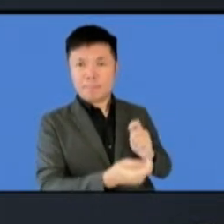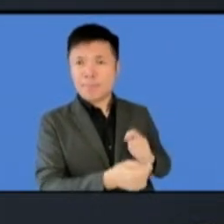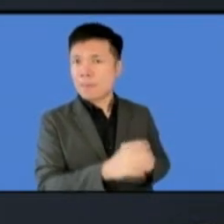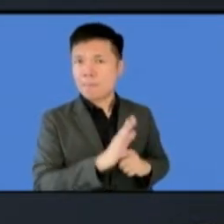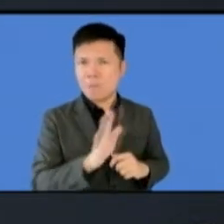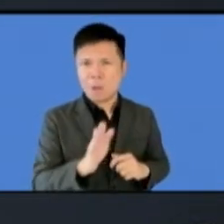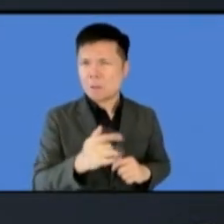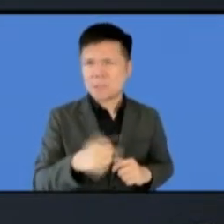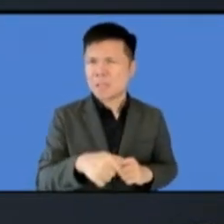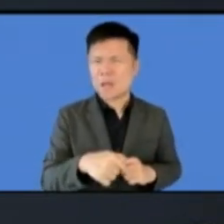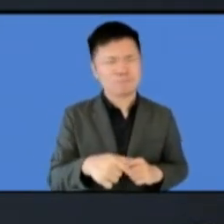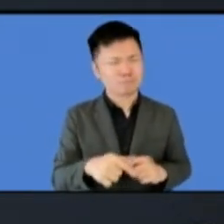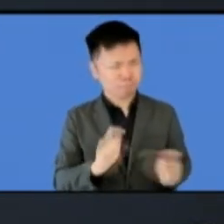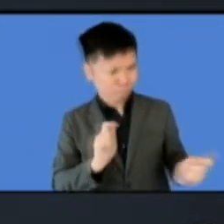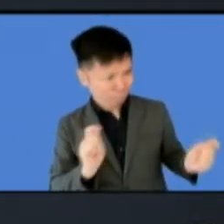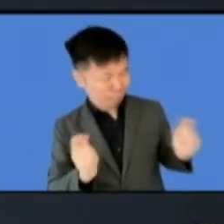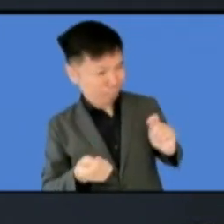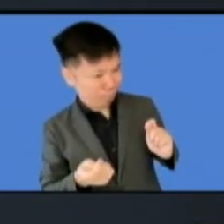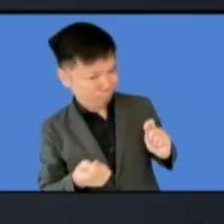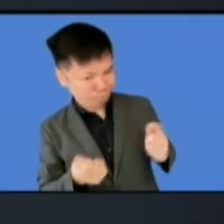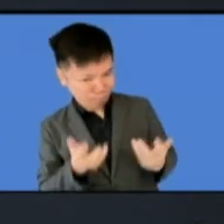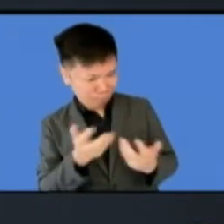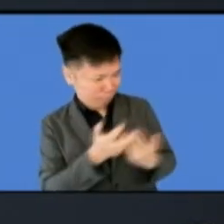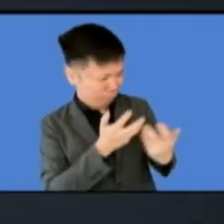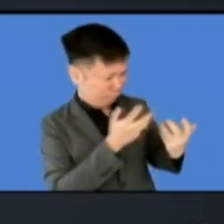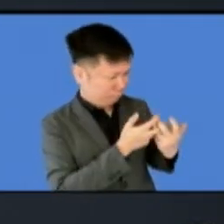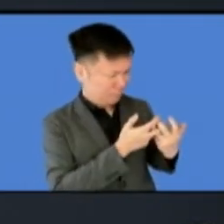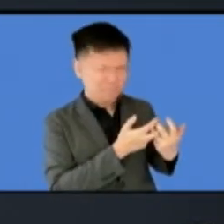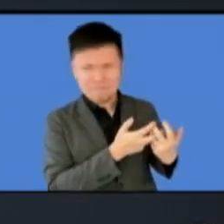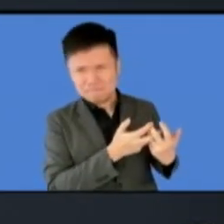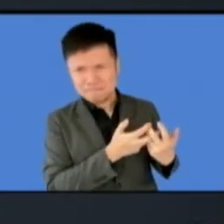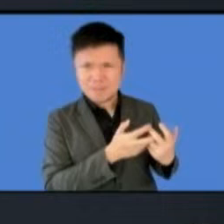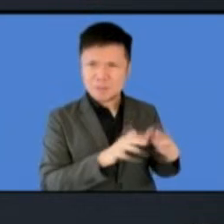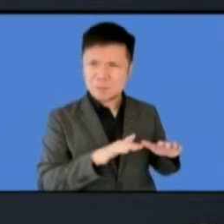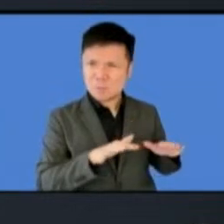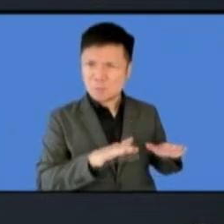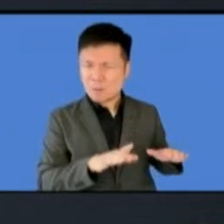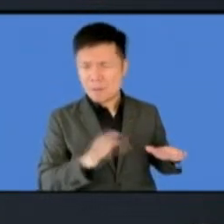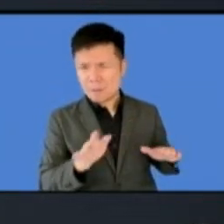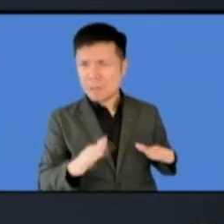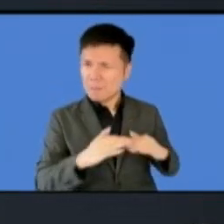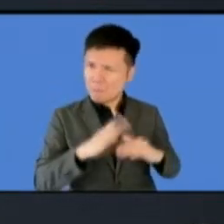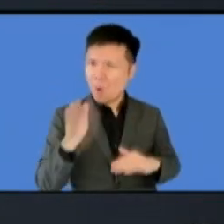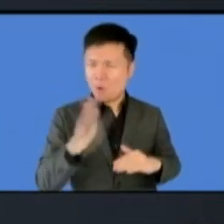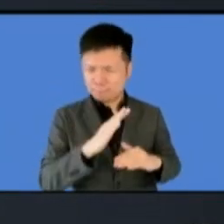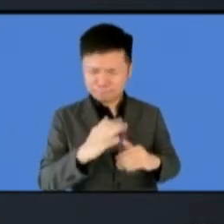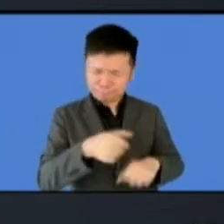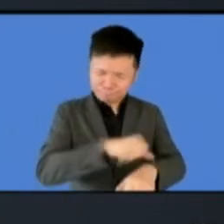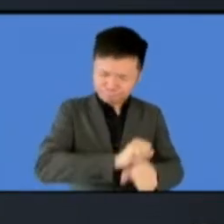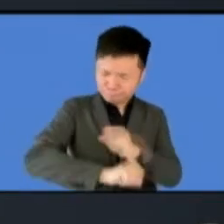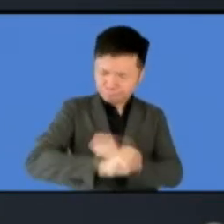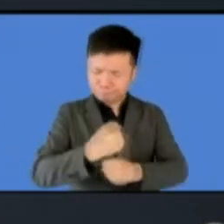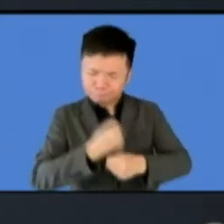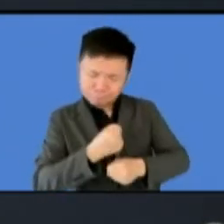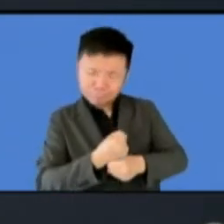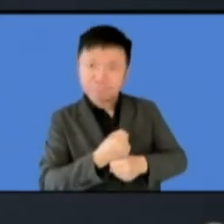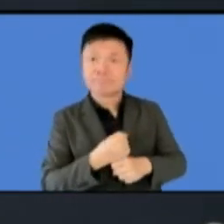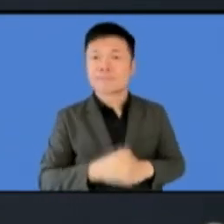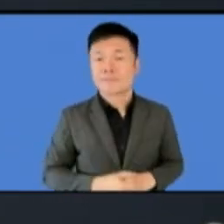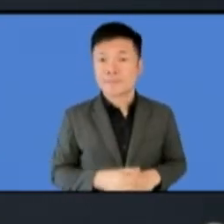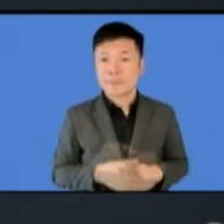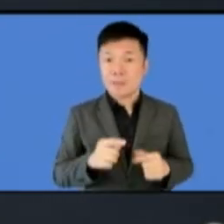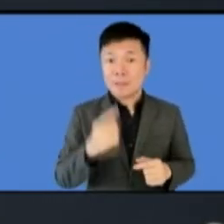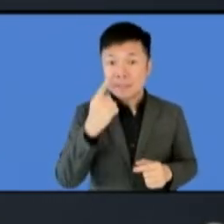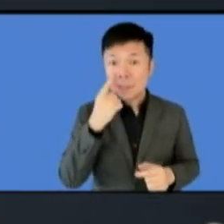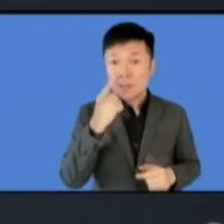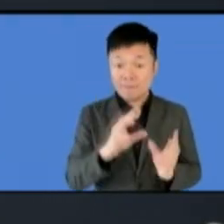leveraged enough. And it's an opportunity to be unlocked. And I am not referring to just the family construct as a unit. We know